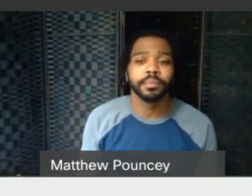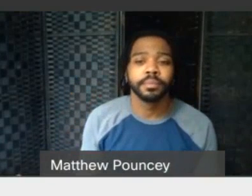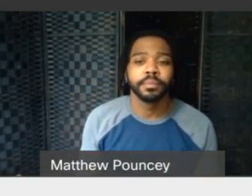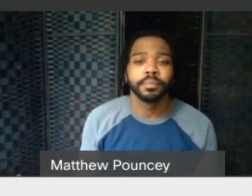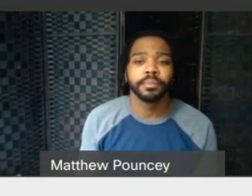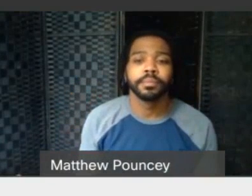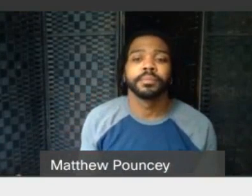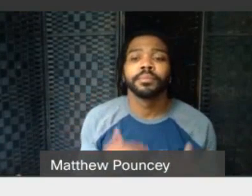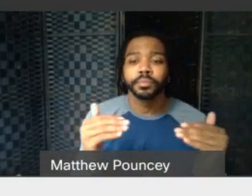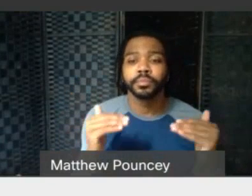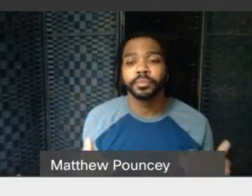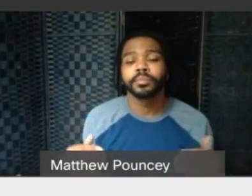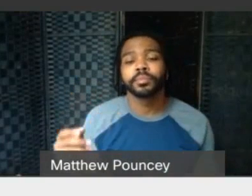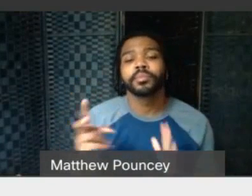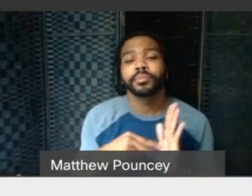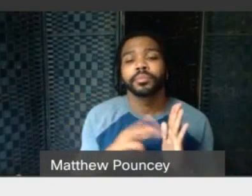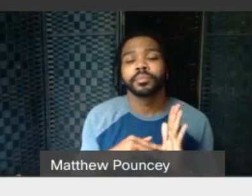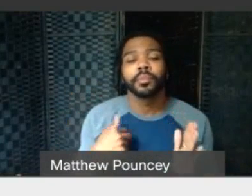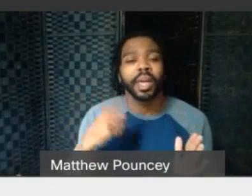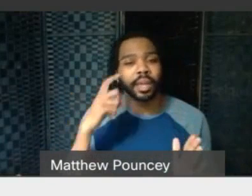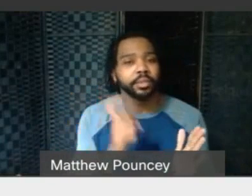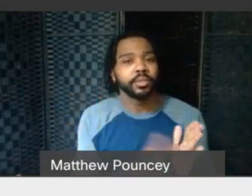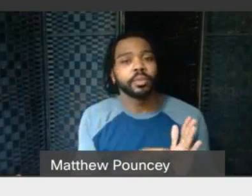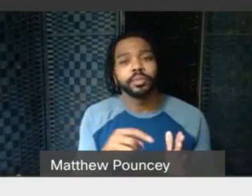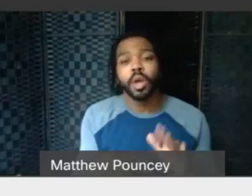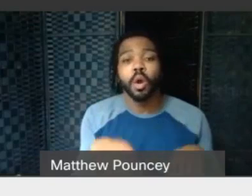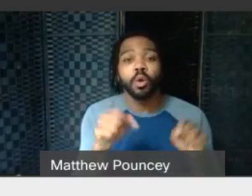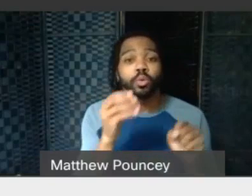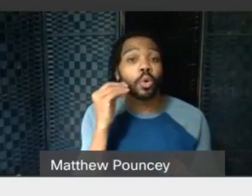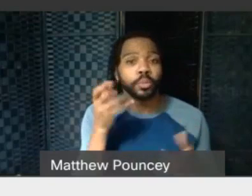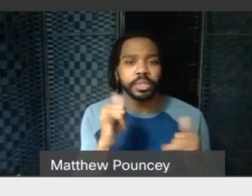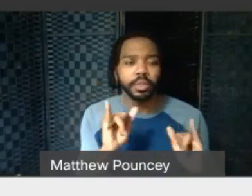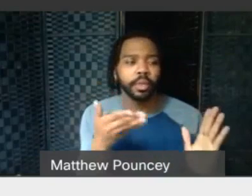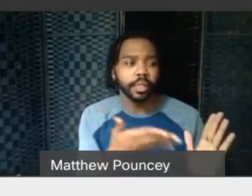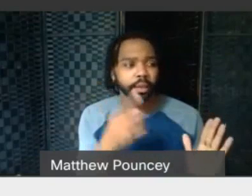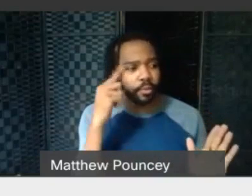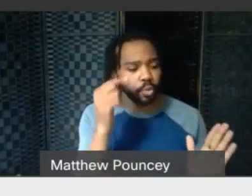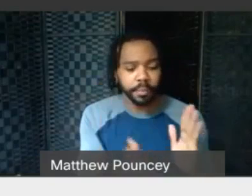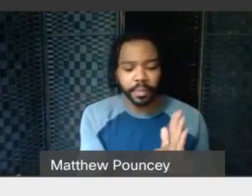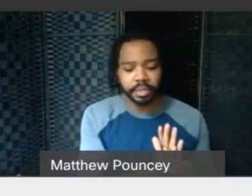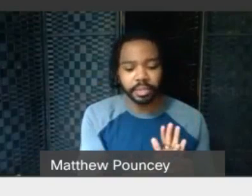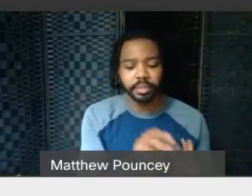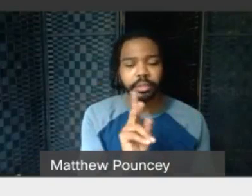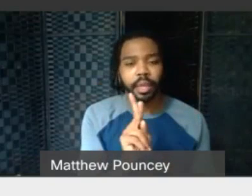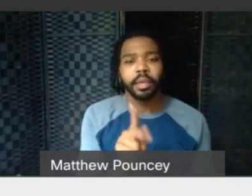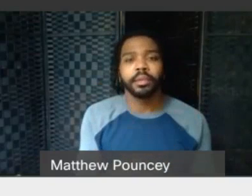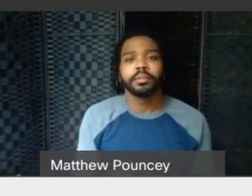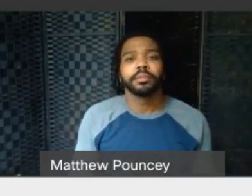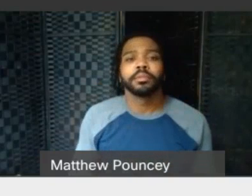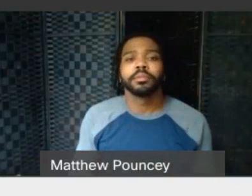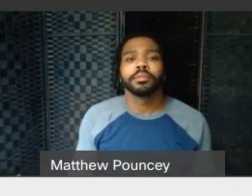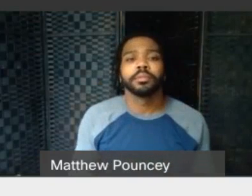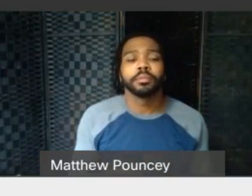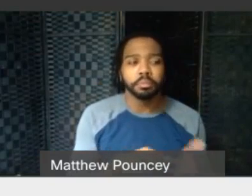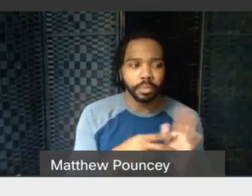I noticed host home did not come often in Appendix K. For instance, Appendix K allows virtual monitoring for services like